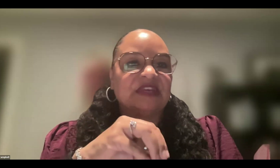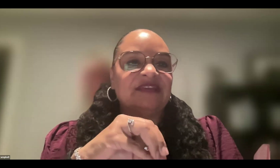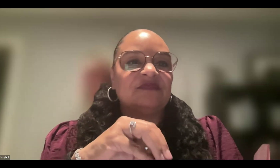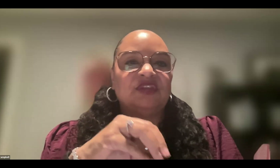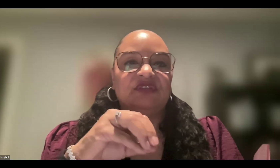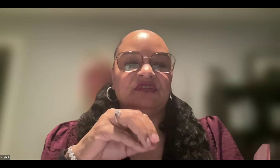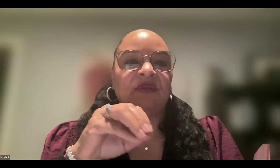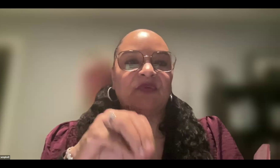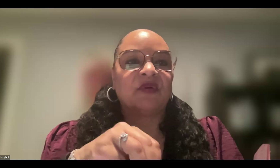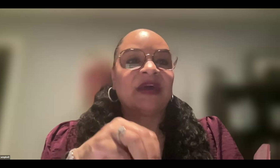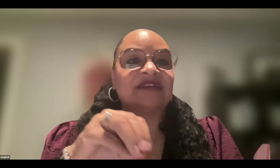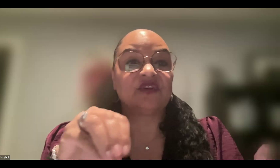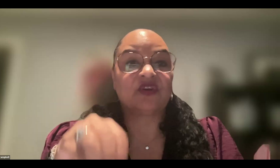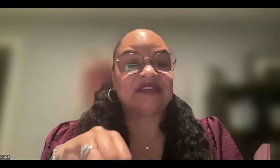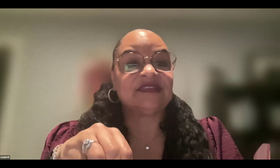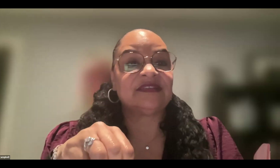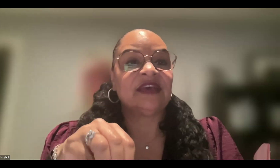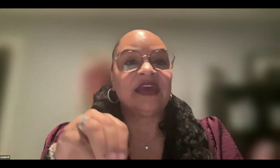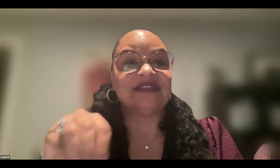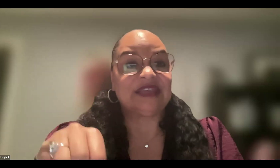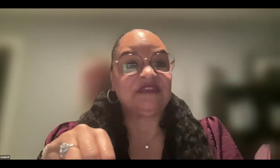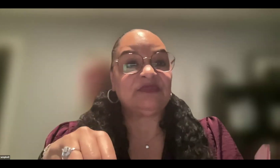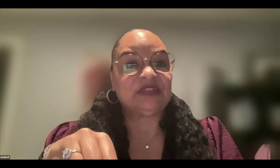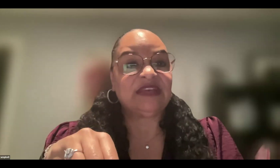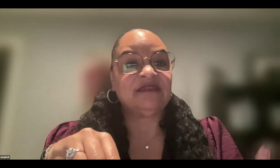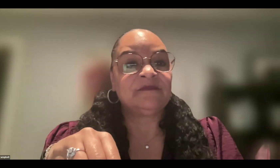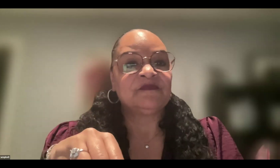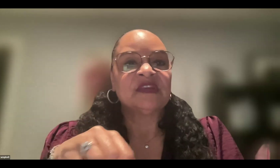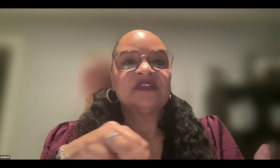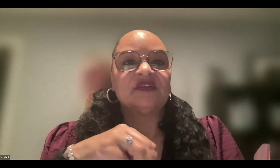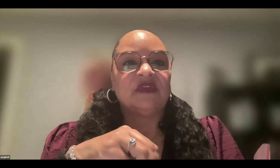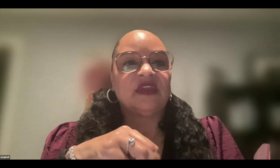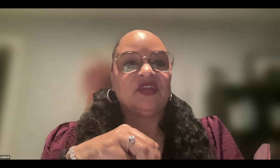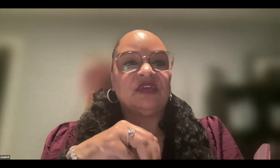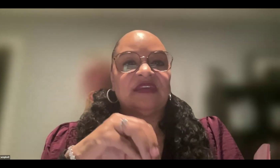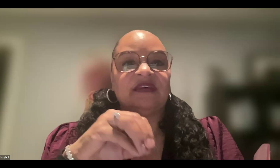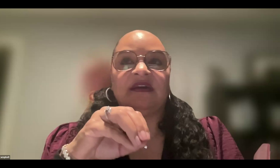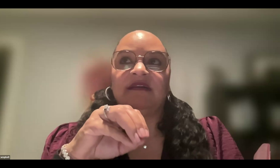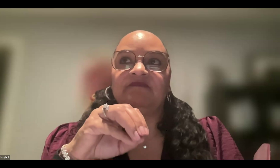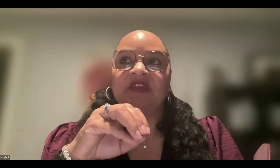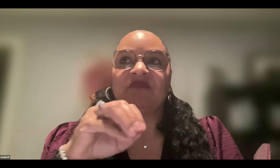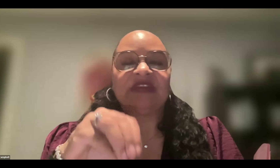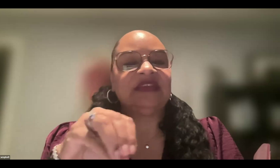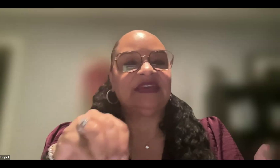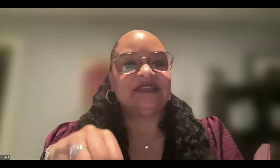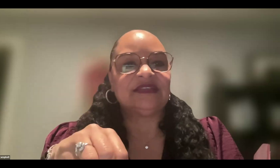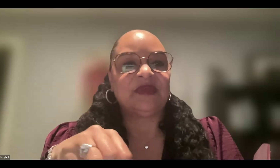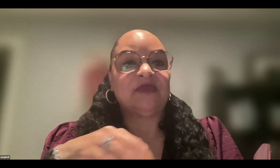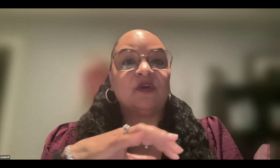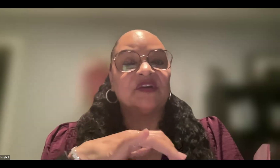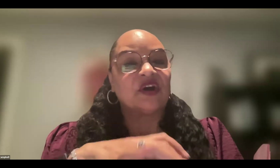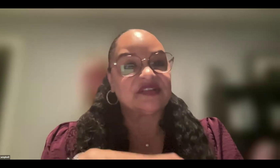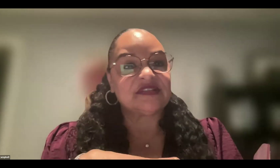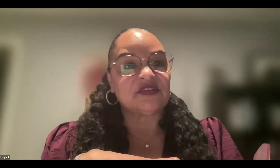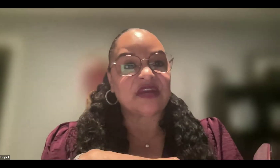into place when you do a proactive crisis and safety plan, so that you can readily